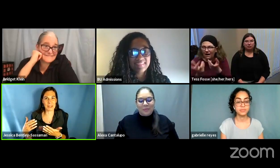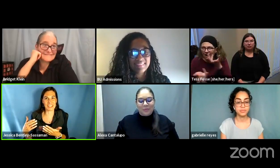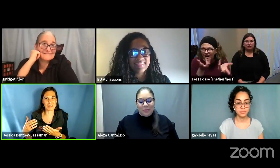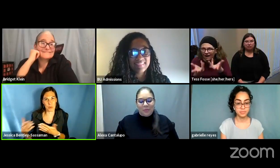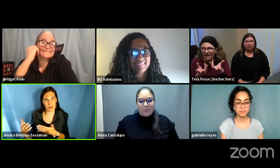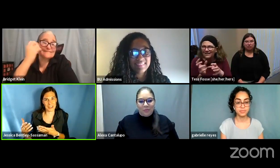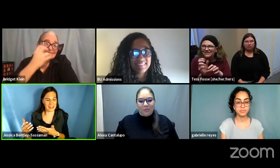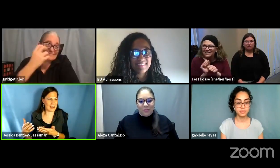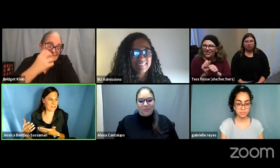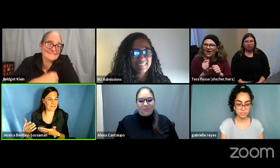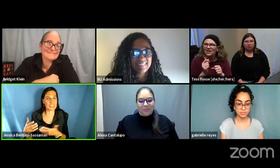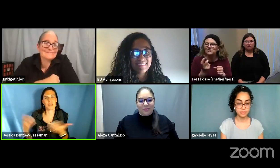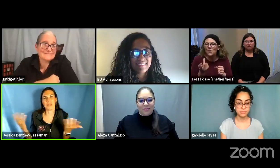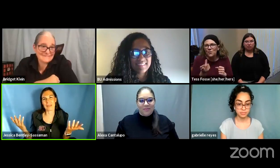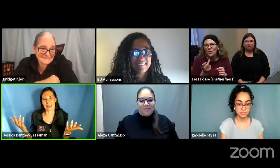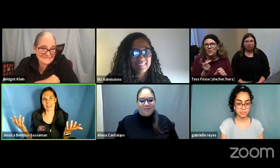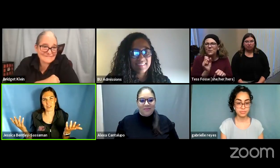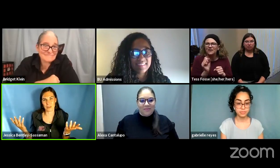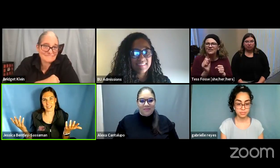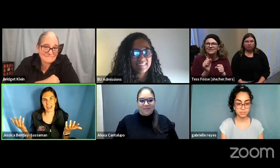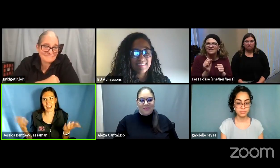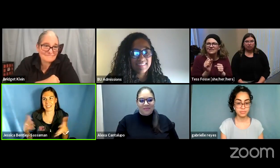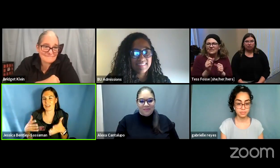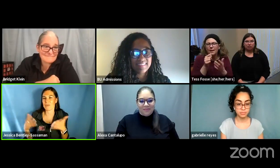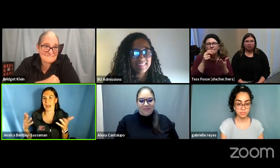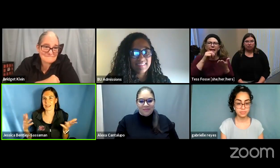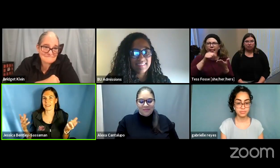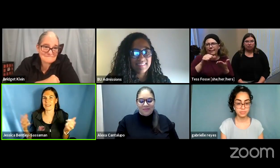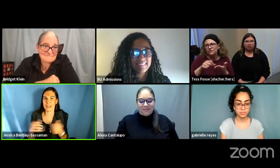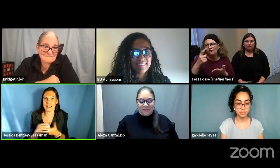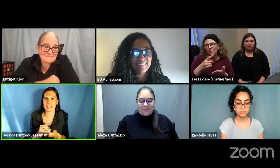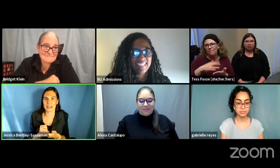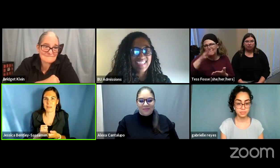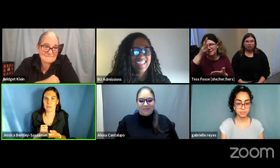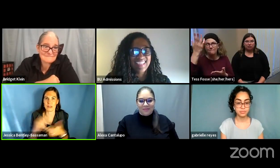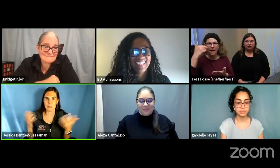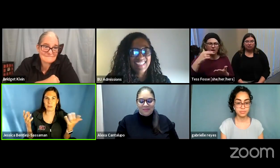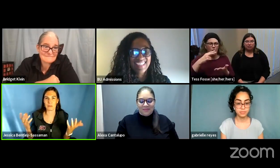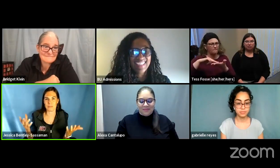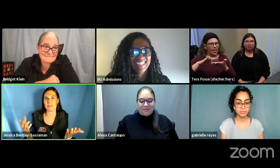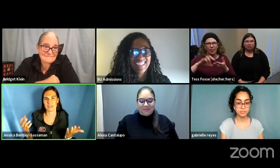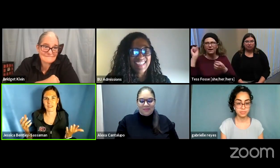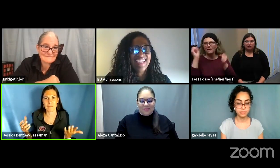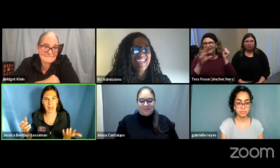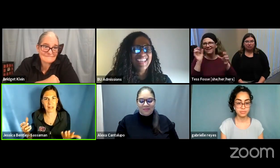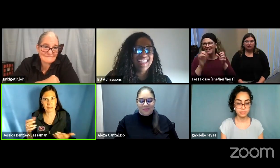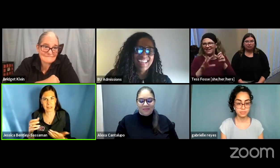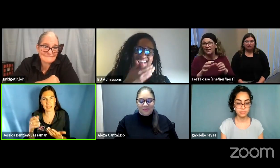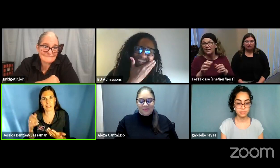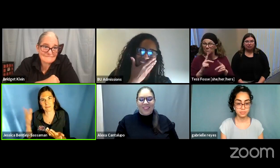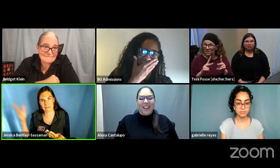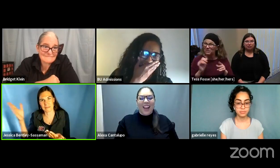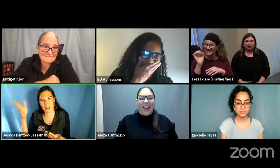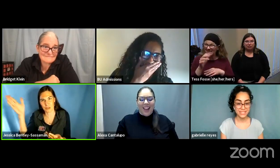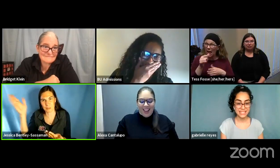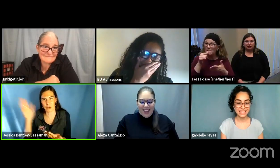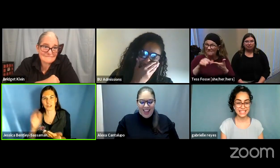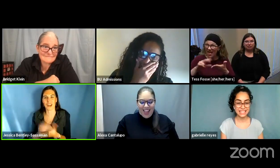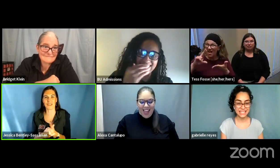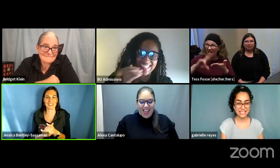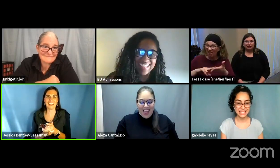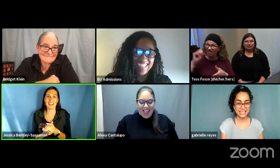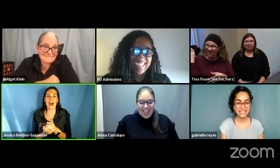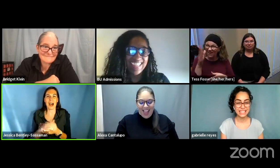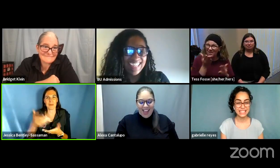and I would work doing mailings for my dad, back in the day, people sent mail in the, through the